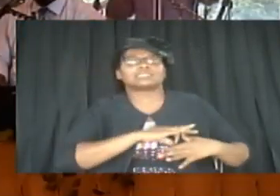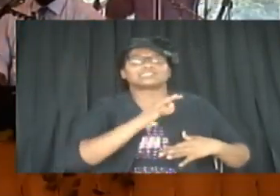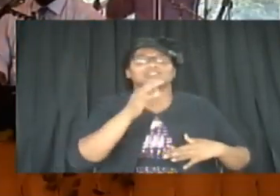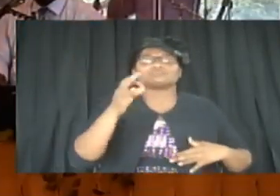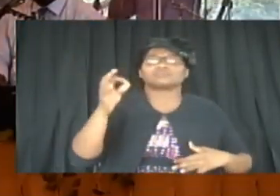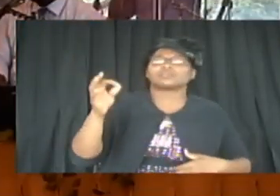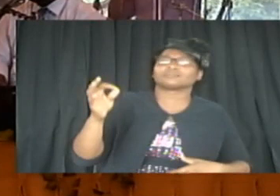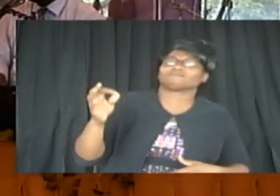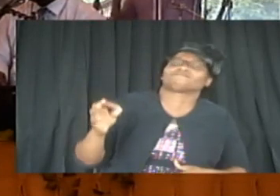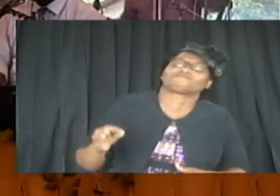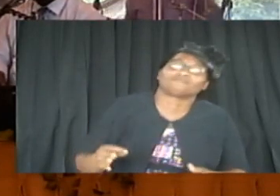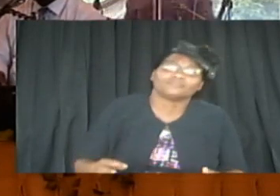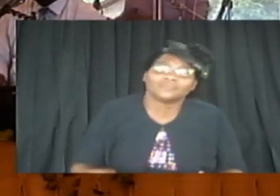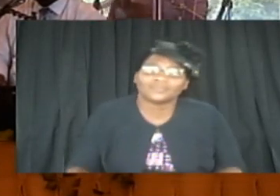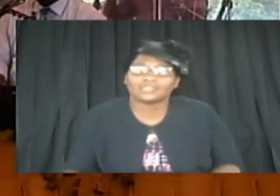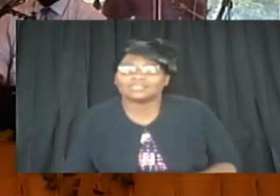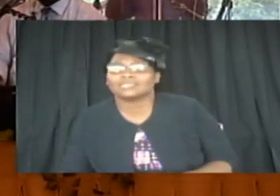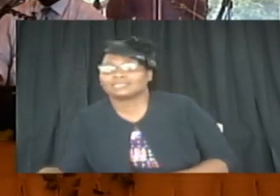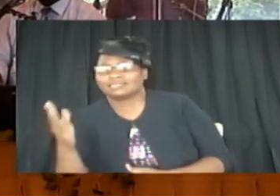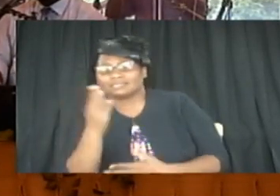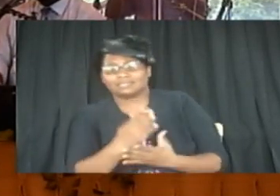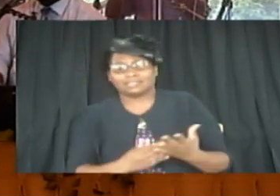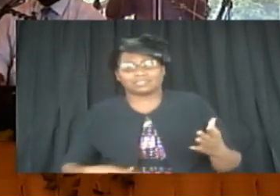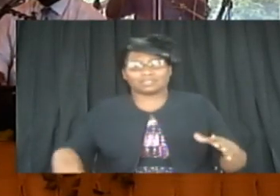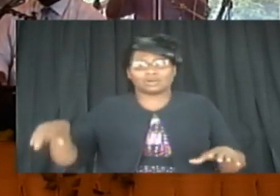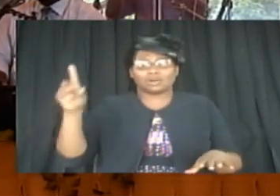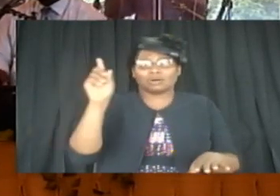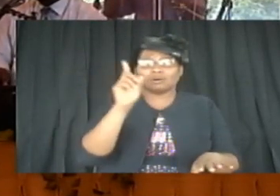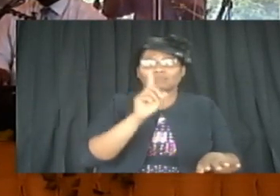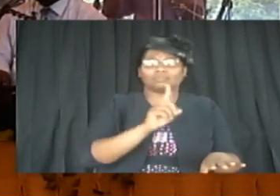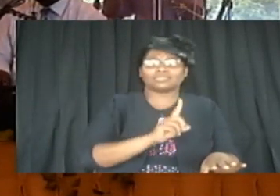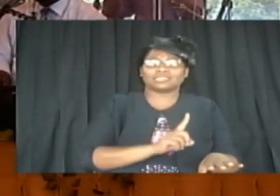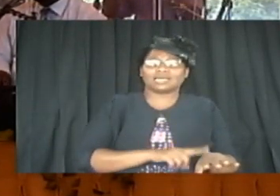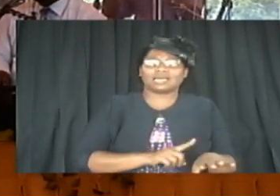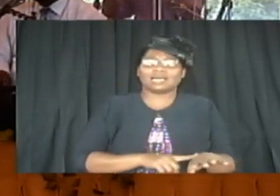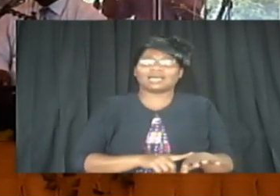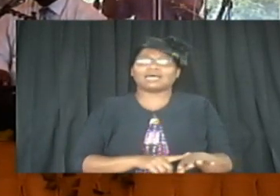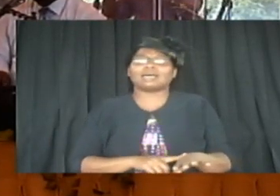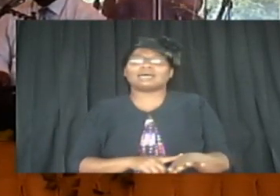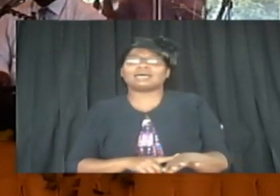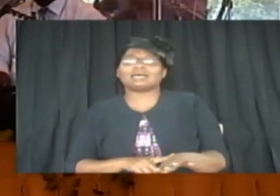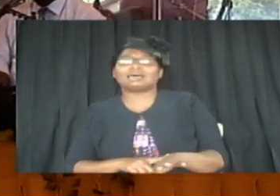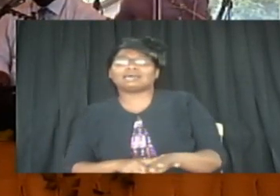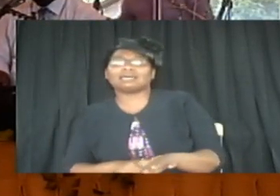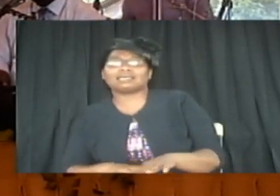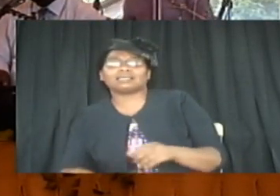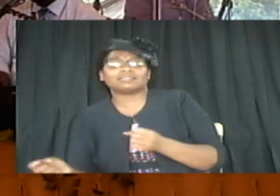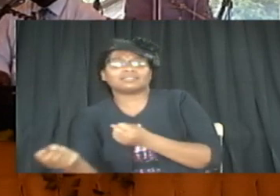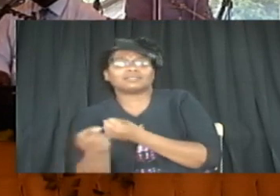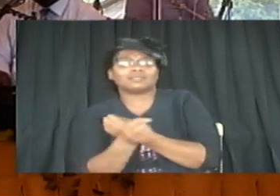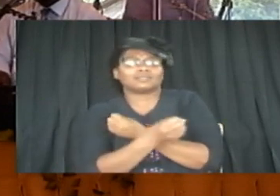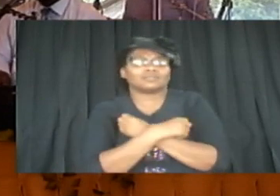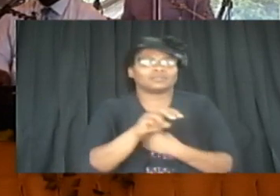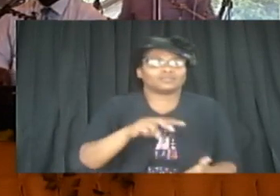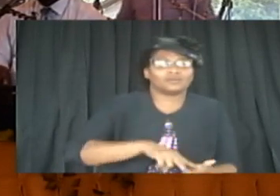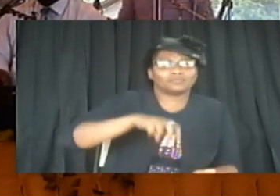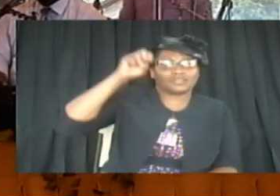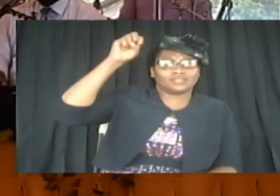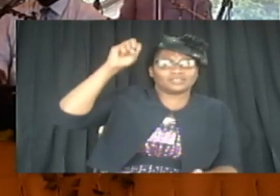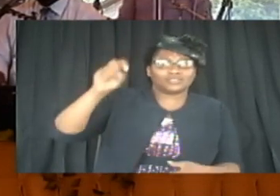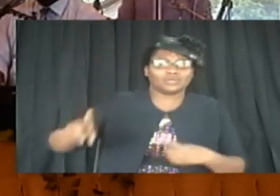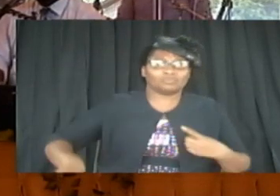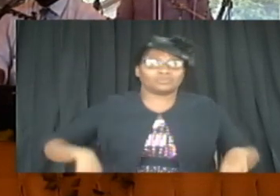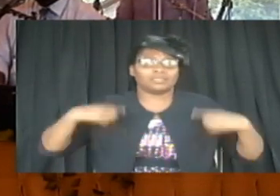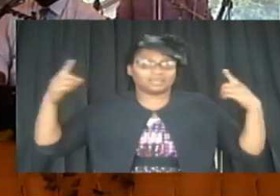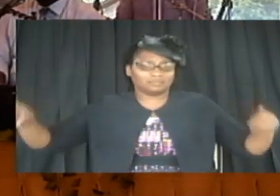Apostolic. I love the jumping and the skipping, and I love the dancing,